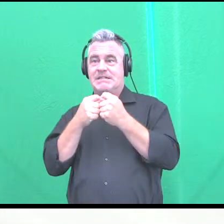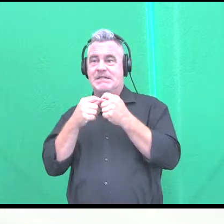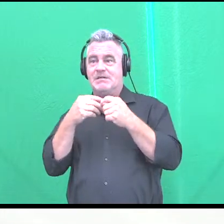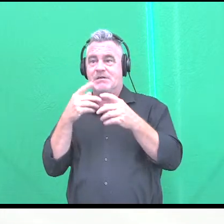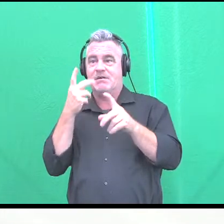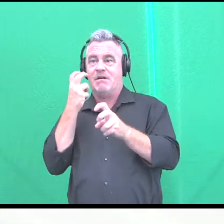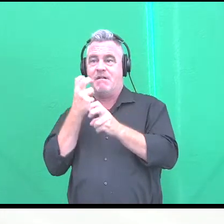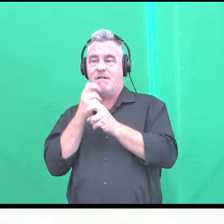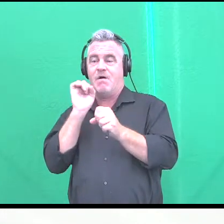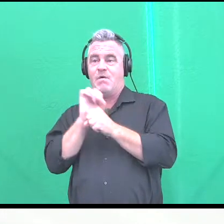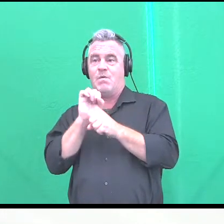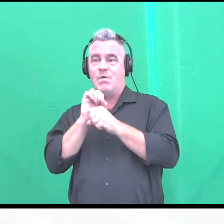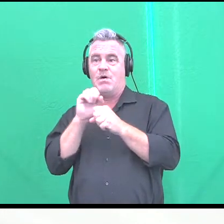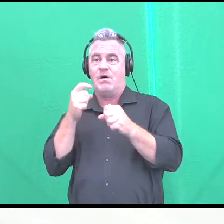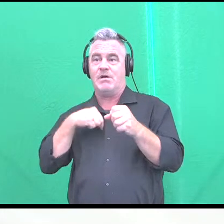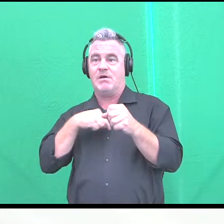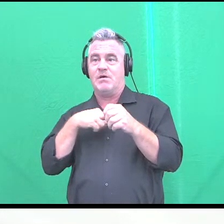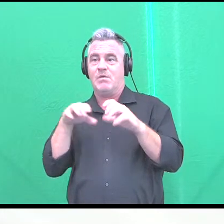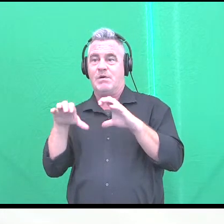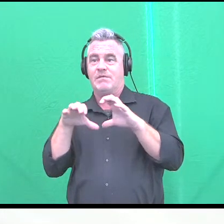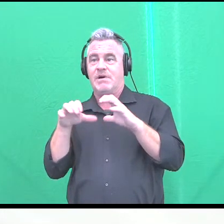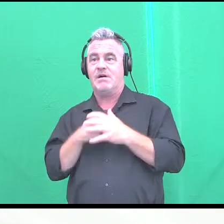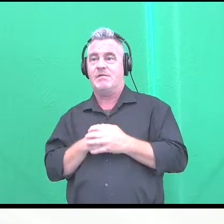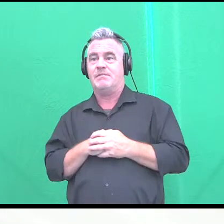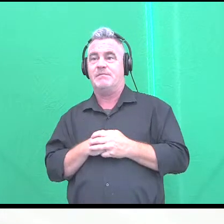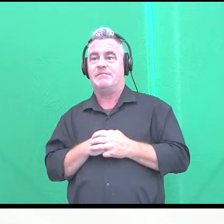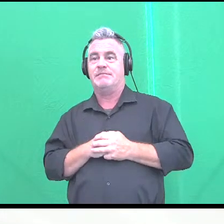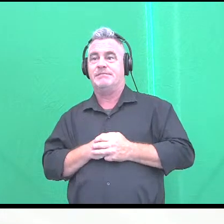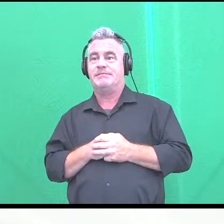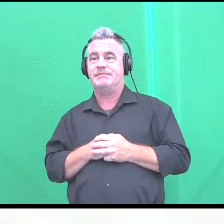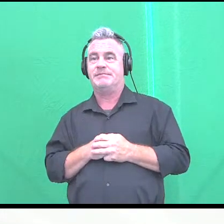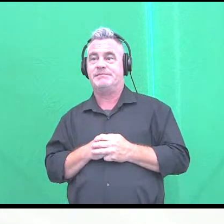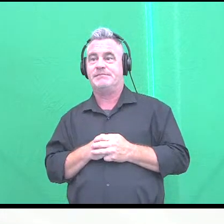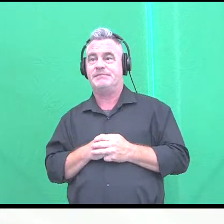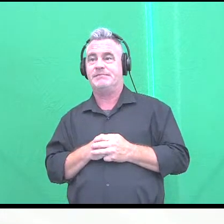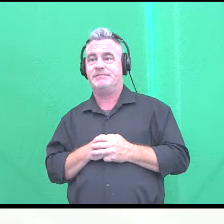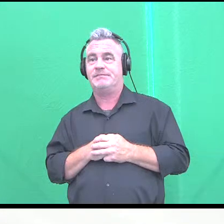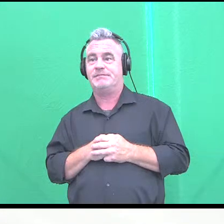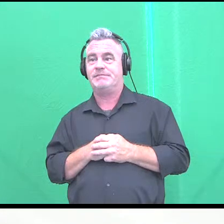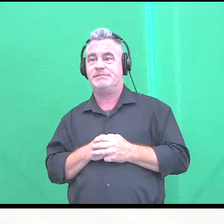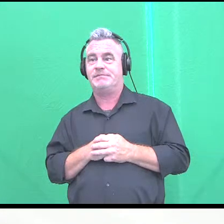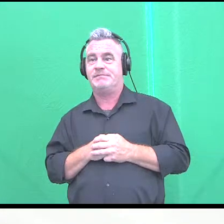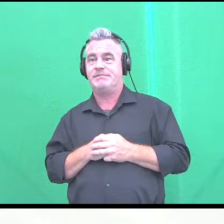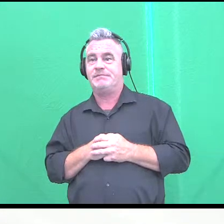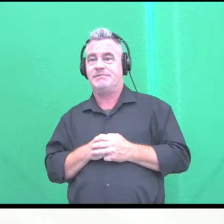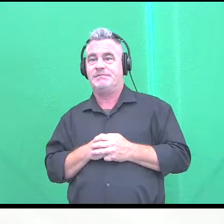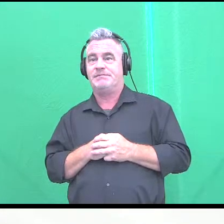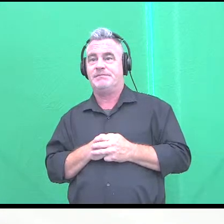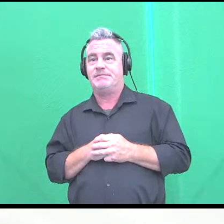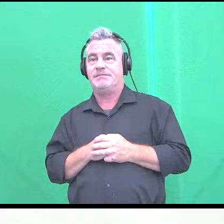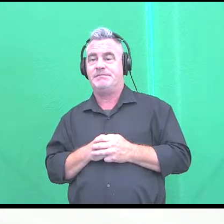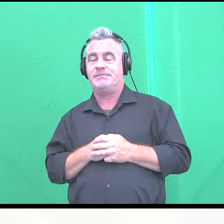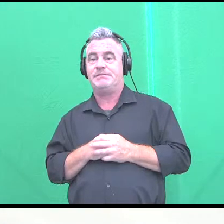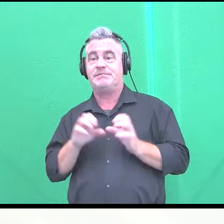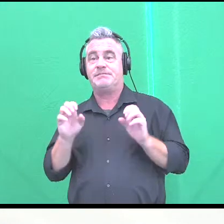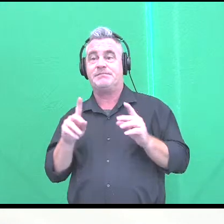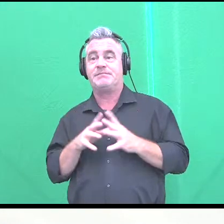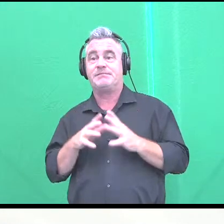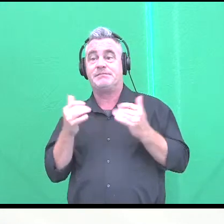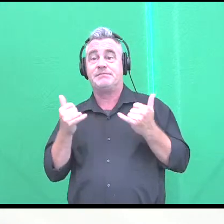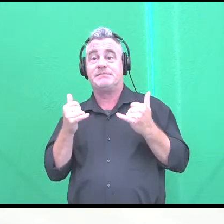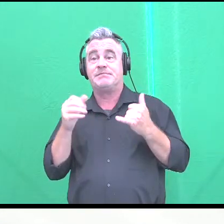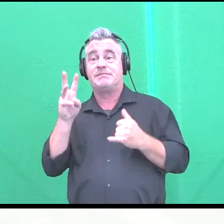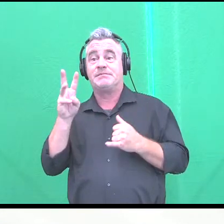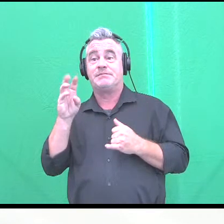put forward to get ready for this upcoming week. Thank you. Thank you. For my